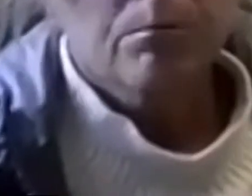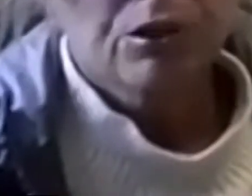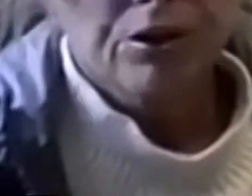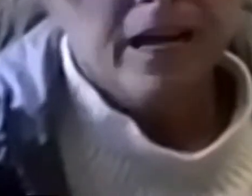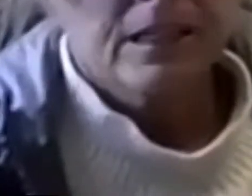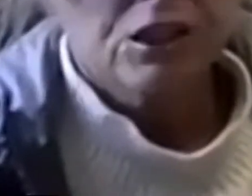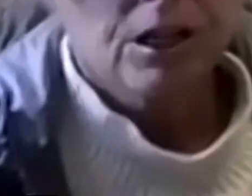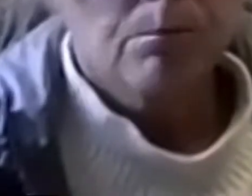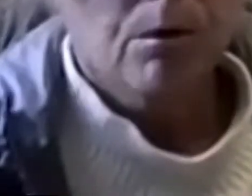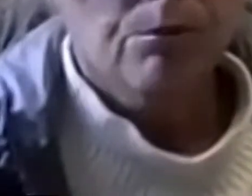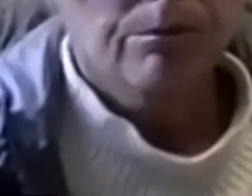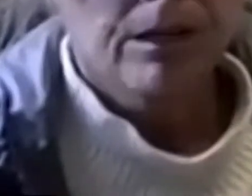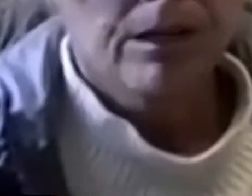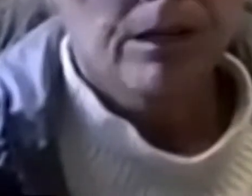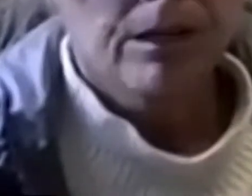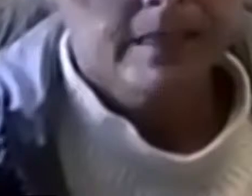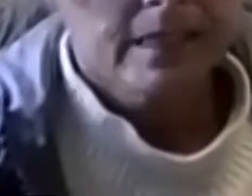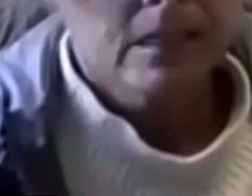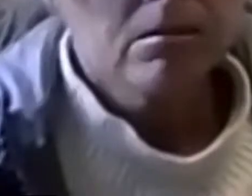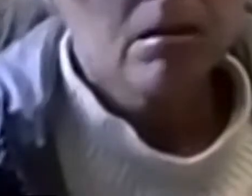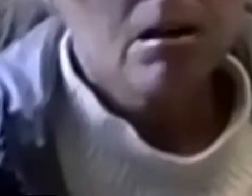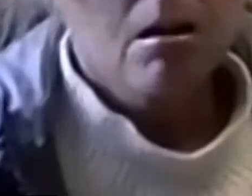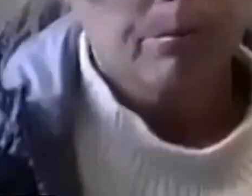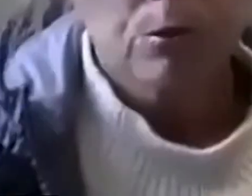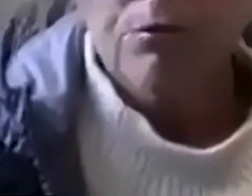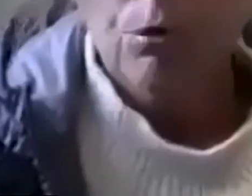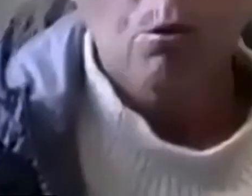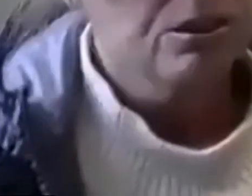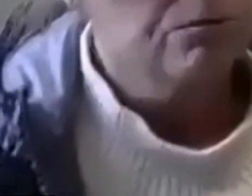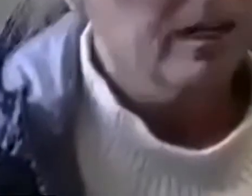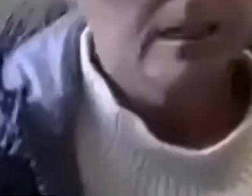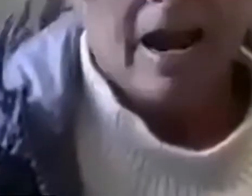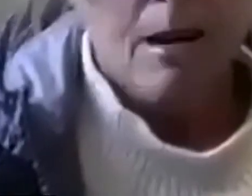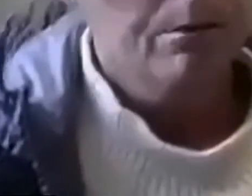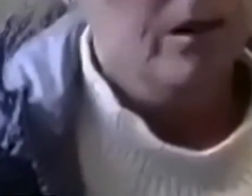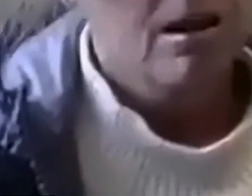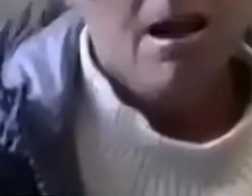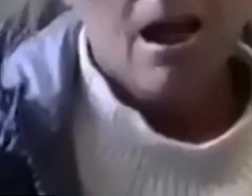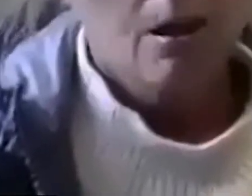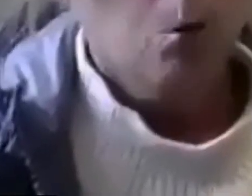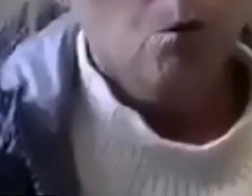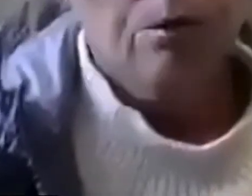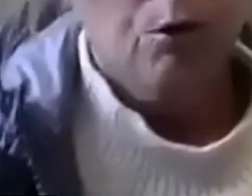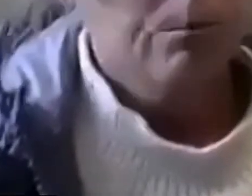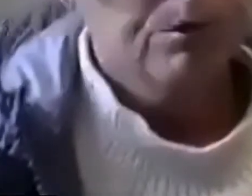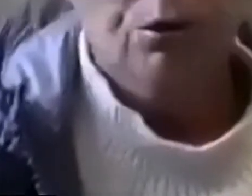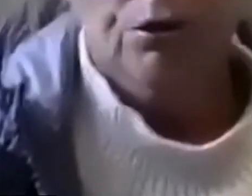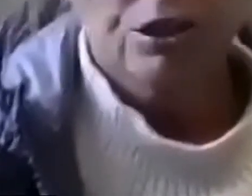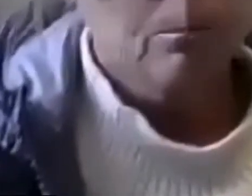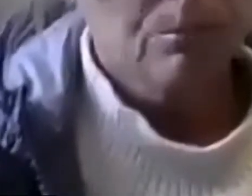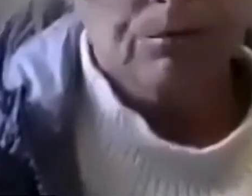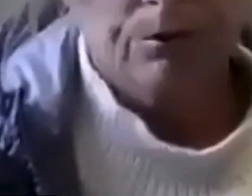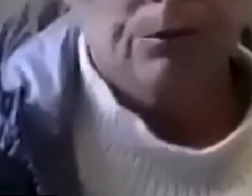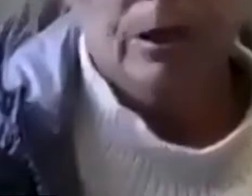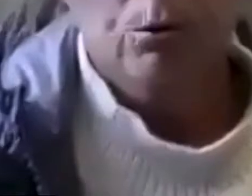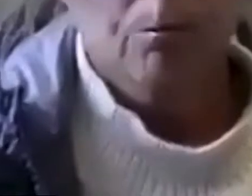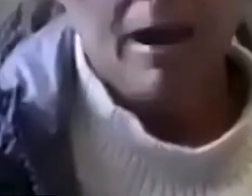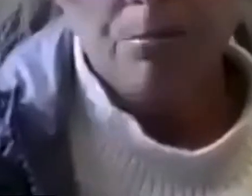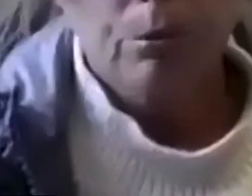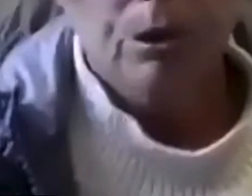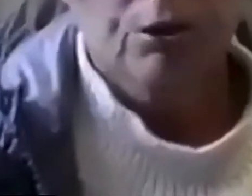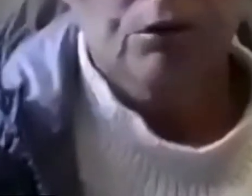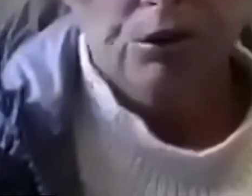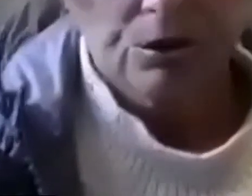been donated a shed by the Red Gun Church in Bairnsdale. Because of all this red tape and all the hoops you got to jump through and